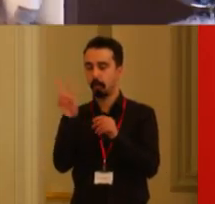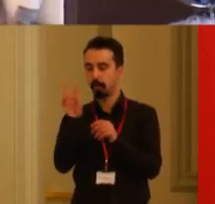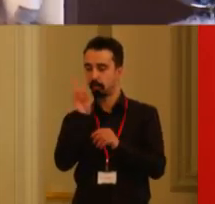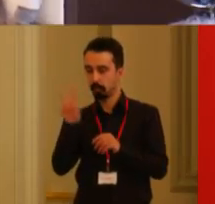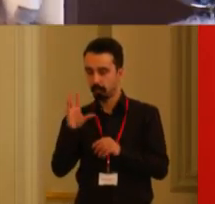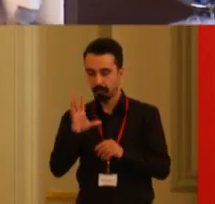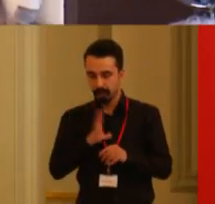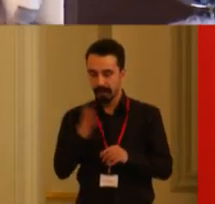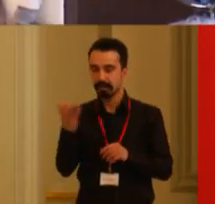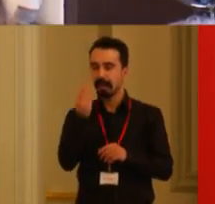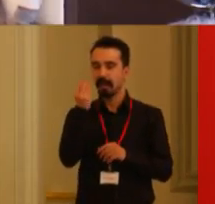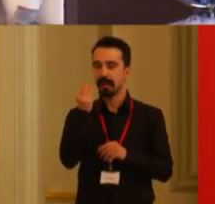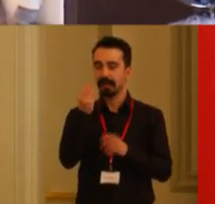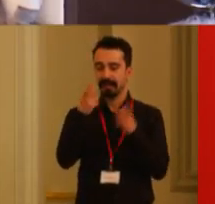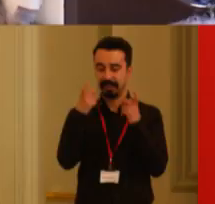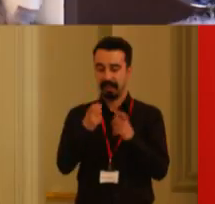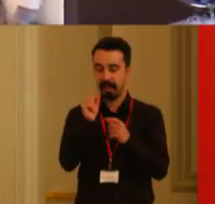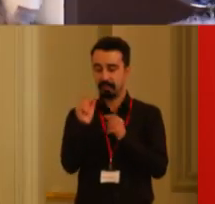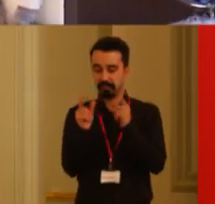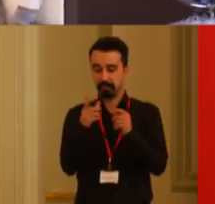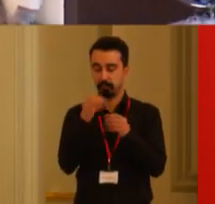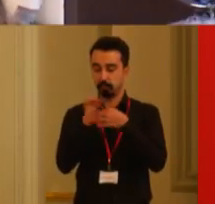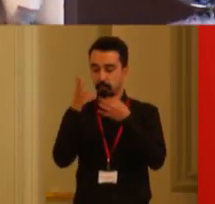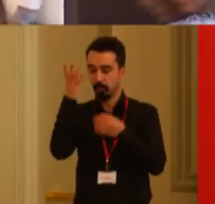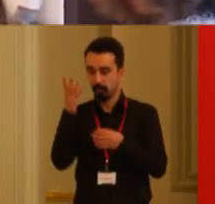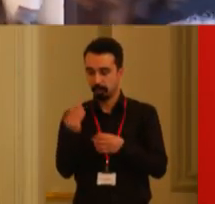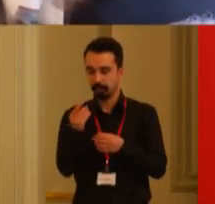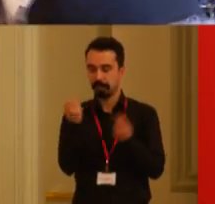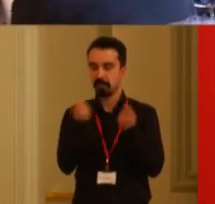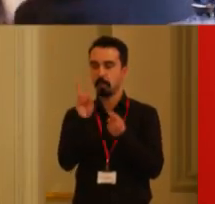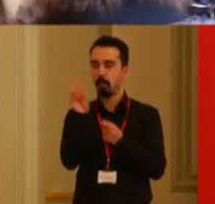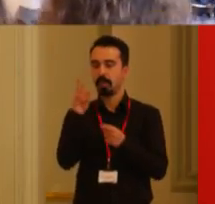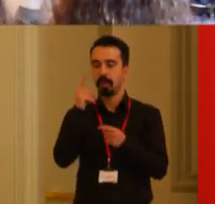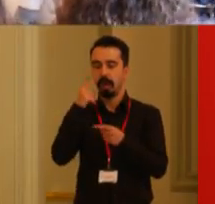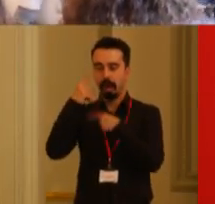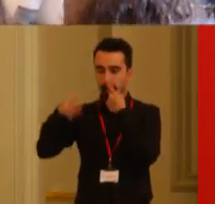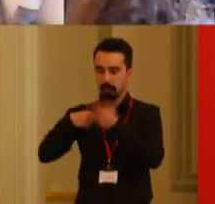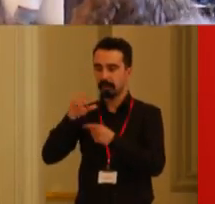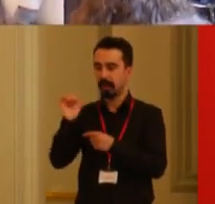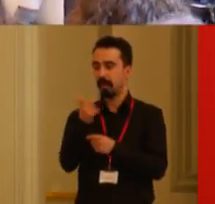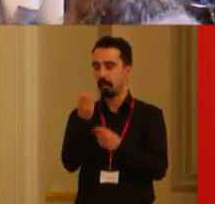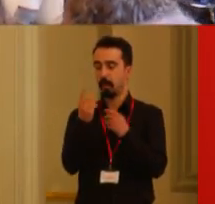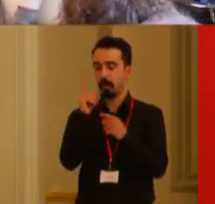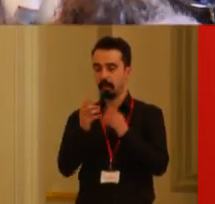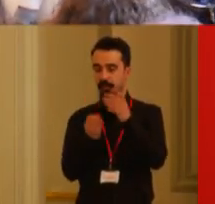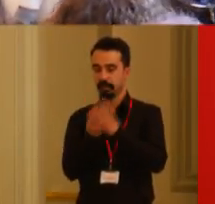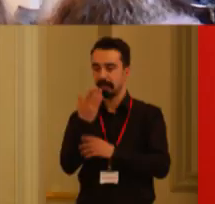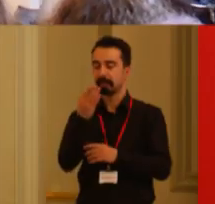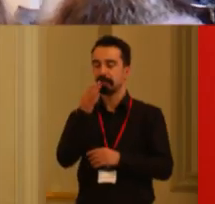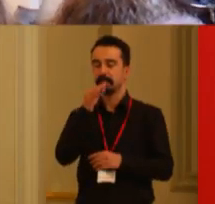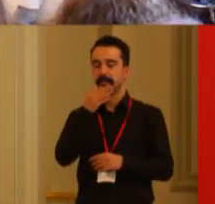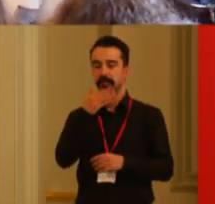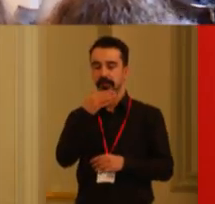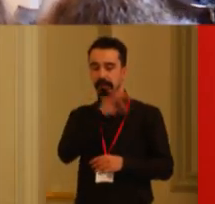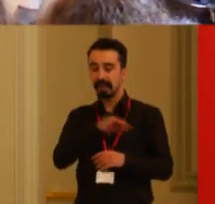brings about a far more inclusive economic model. It also brings about a business model that caters